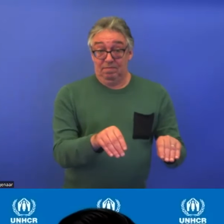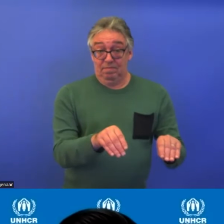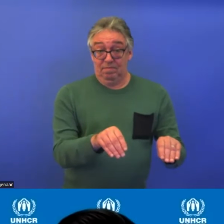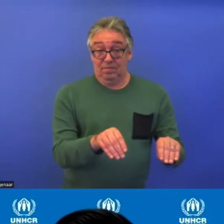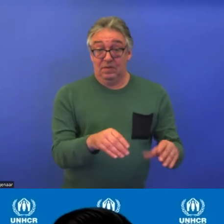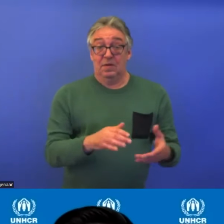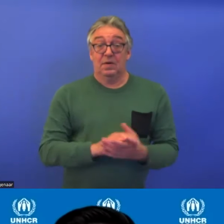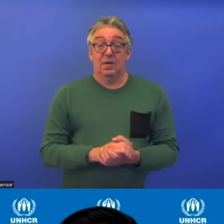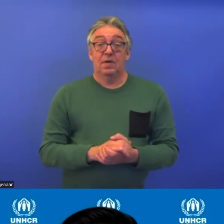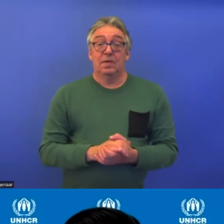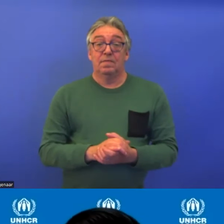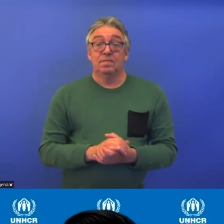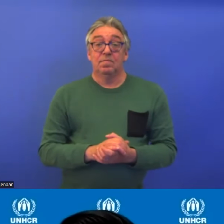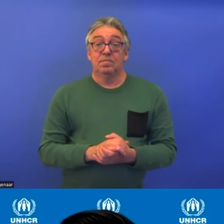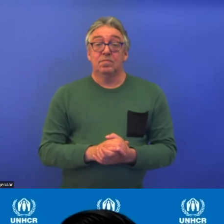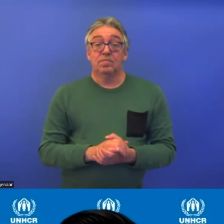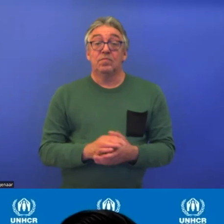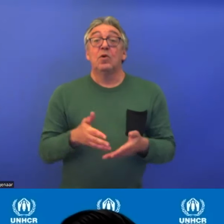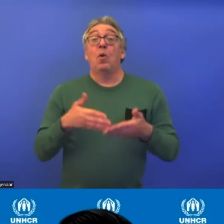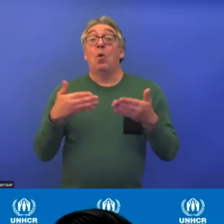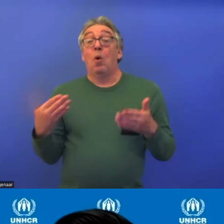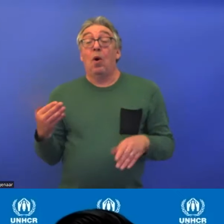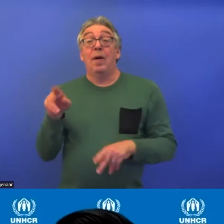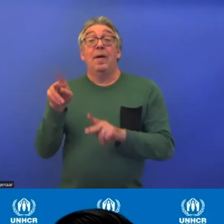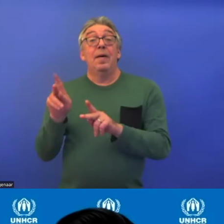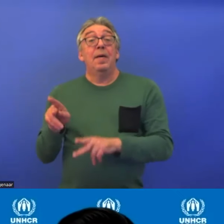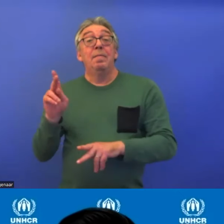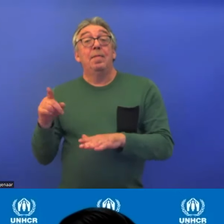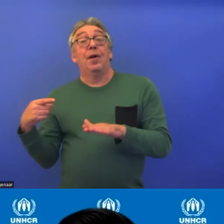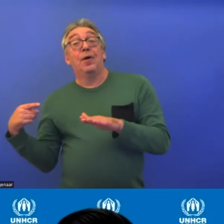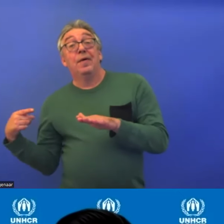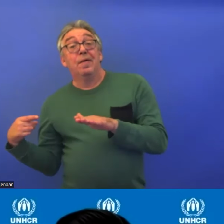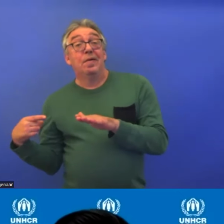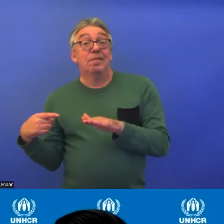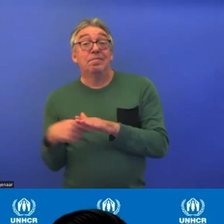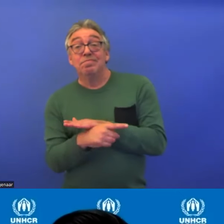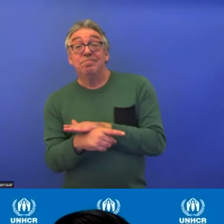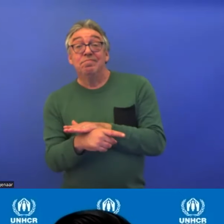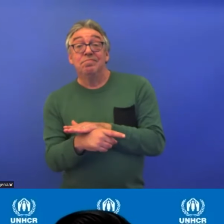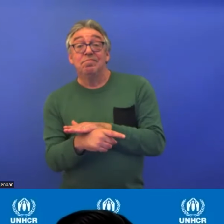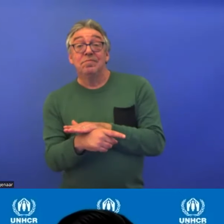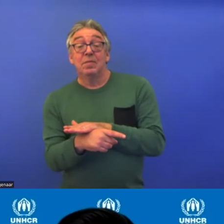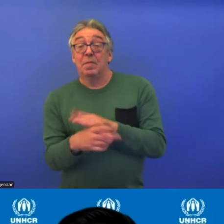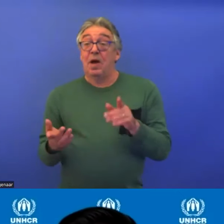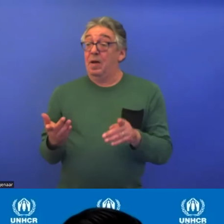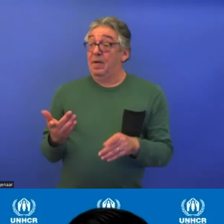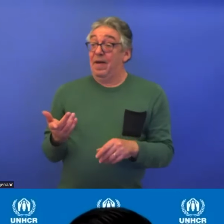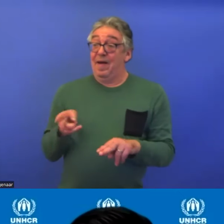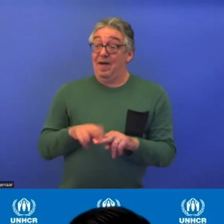experience in their home country, or because of circumstances that happened in the course of being trafficked that makes them unable to return